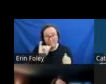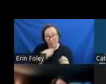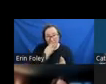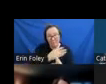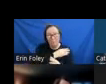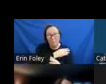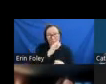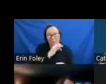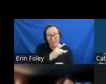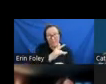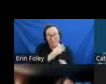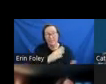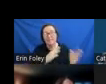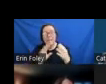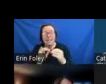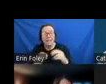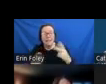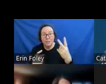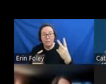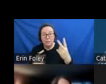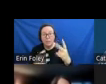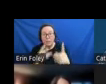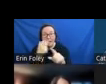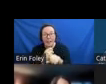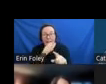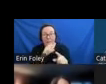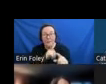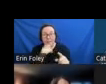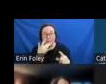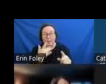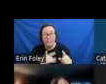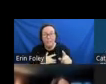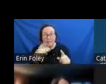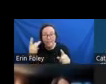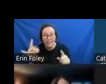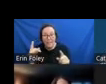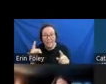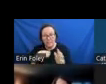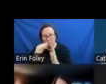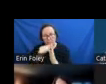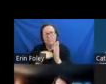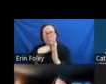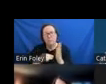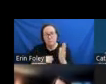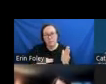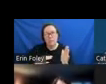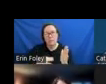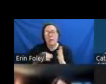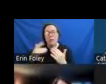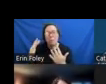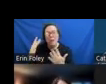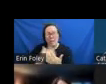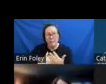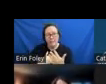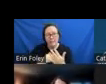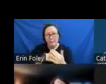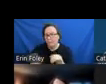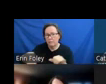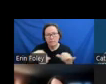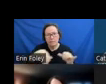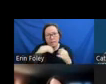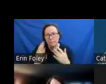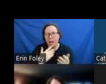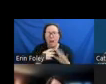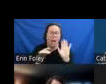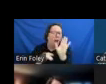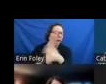they turn 18. And I cannot overemphasize the importance of doing this for everybody. Even somebody